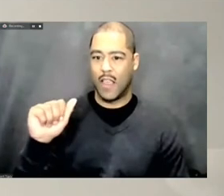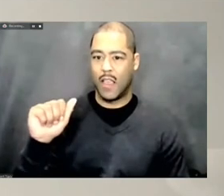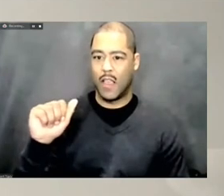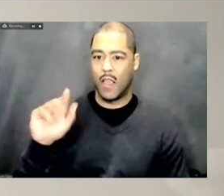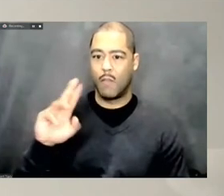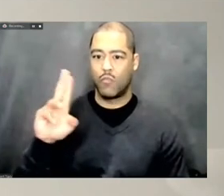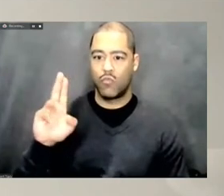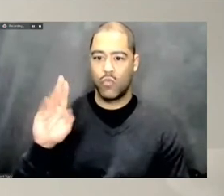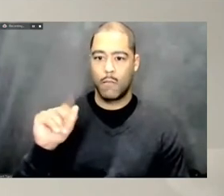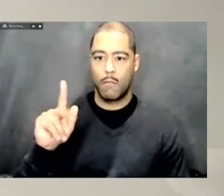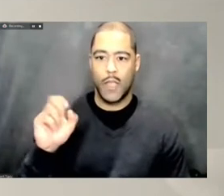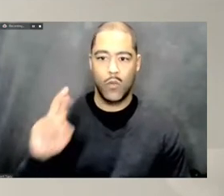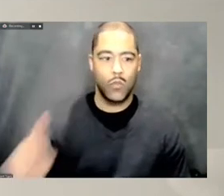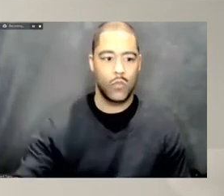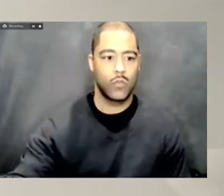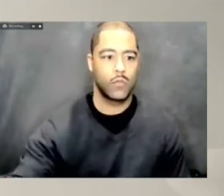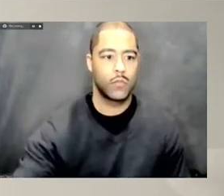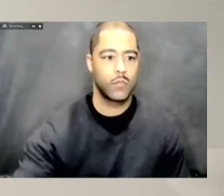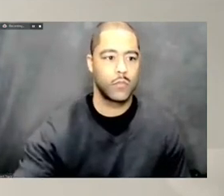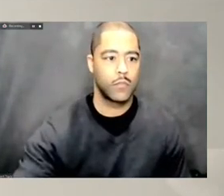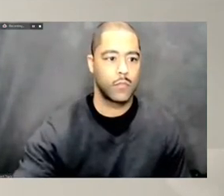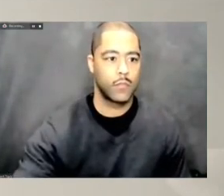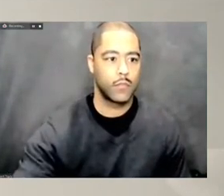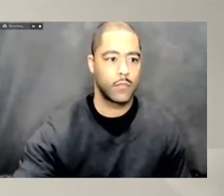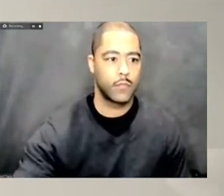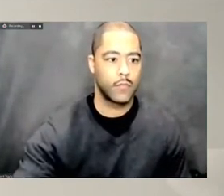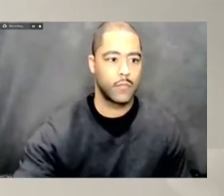Dust by Dorian Lau.